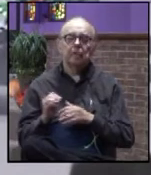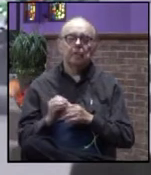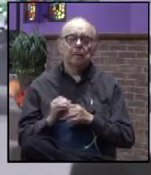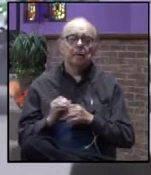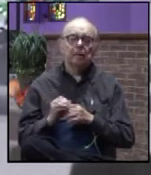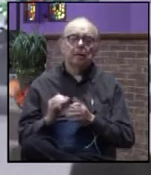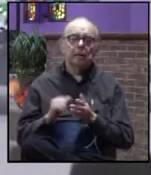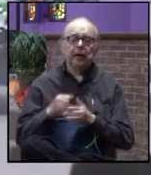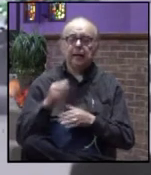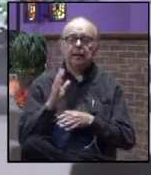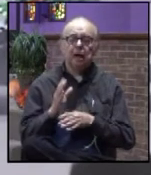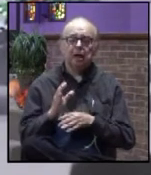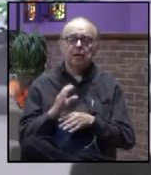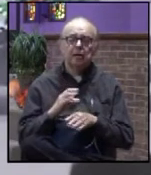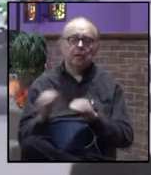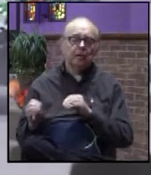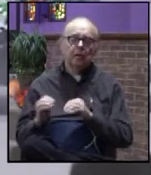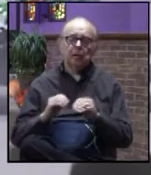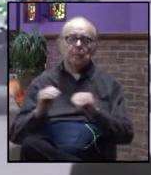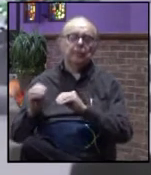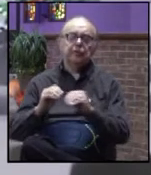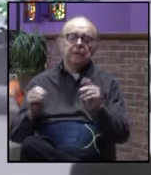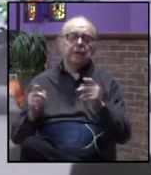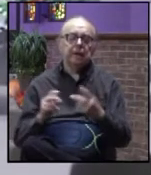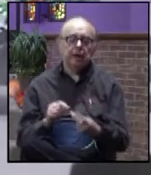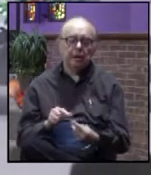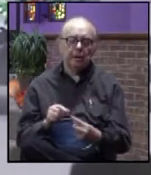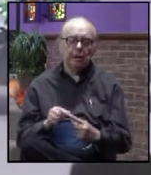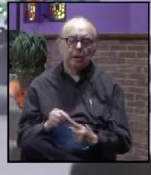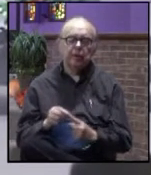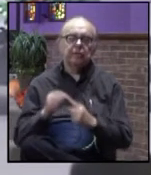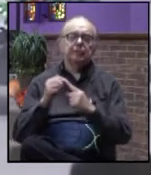that God takes and puts in a certain place,